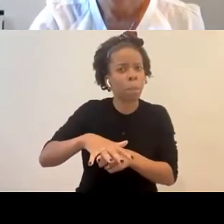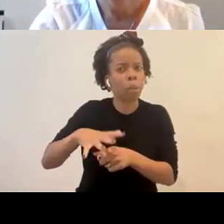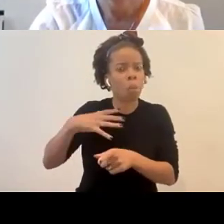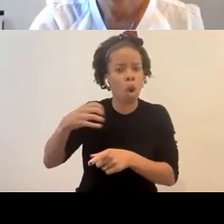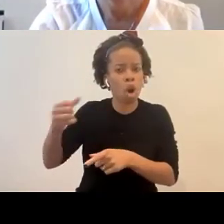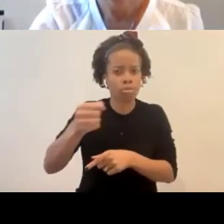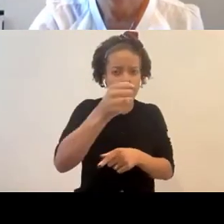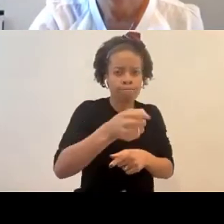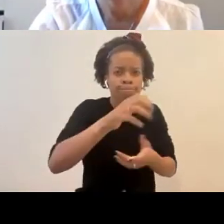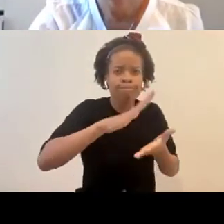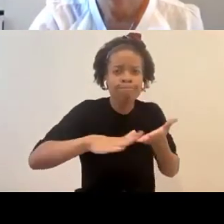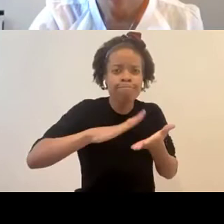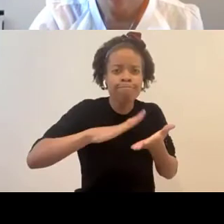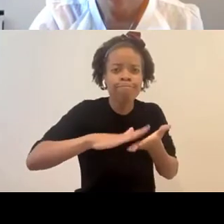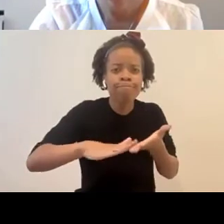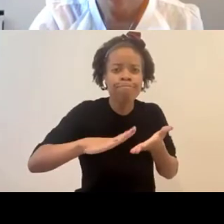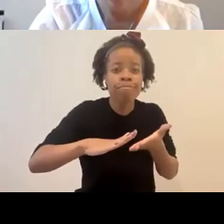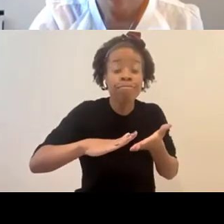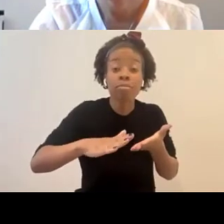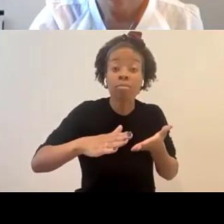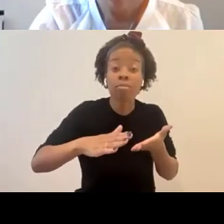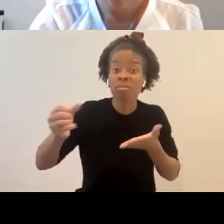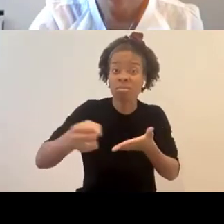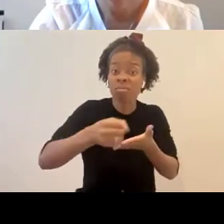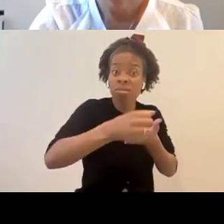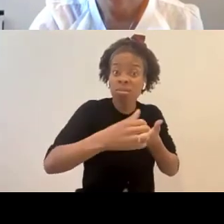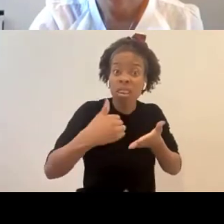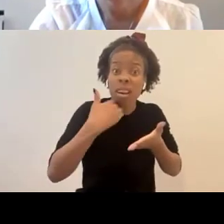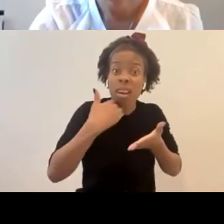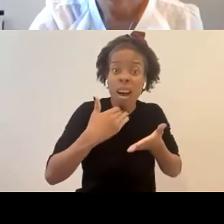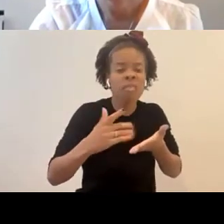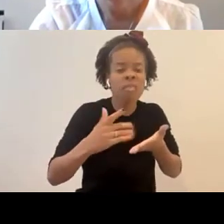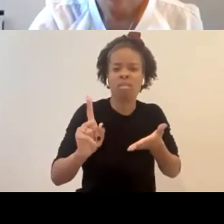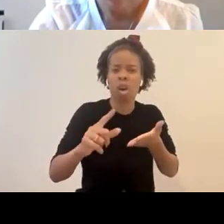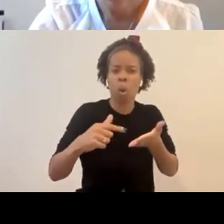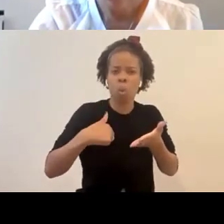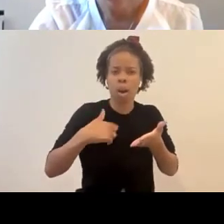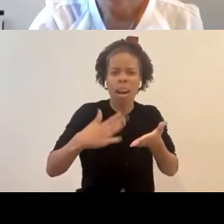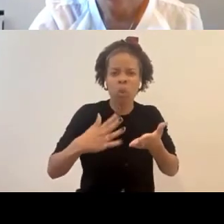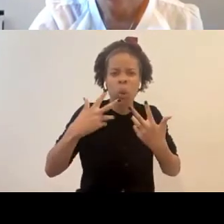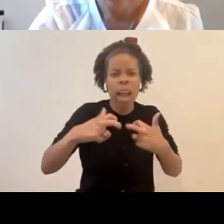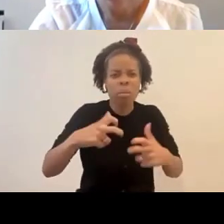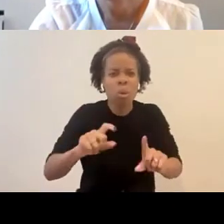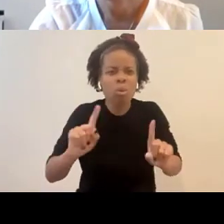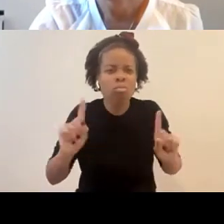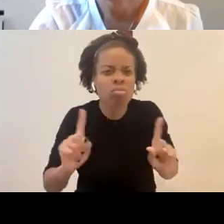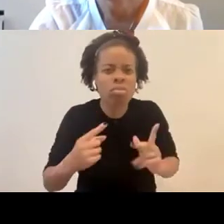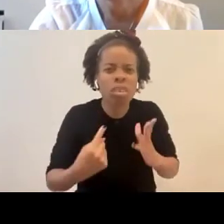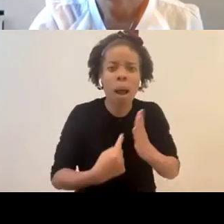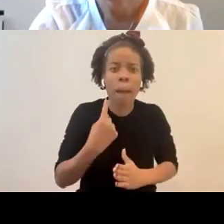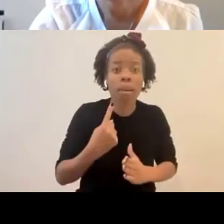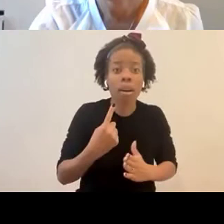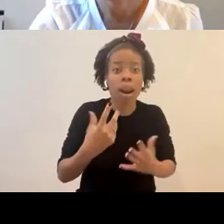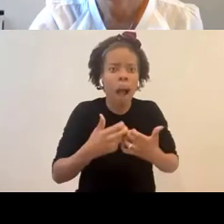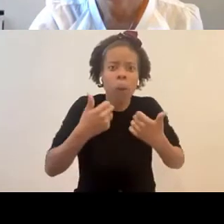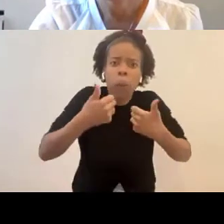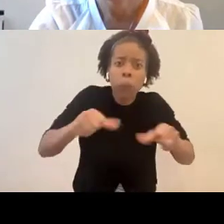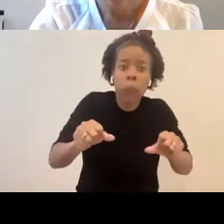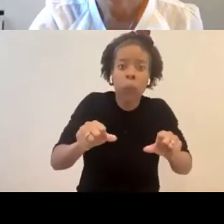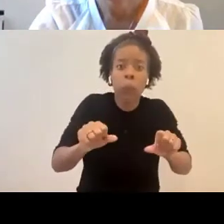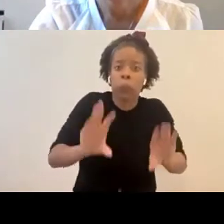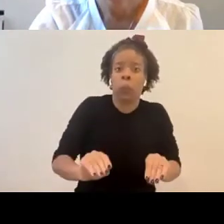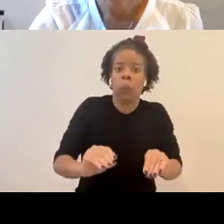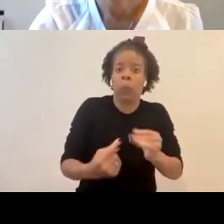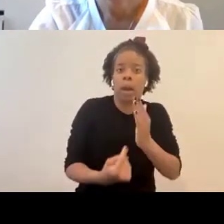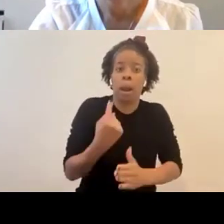more. We need to explore more closely these challenges and explore potential solutions. And as communicators in the development